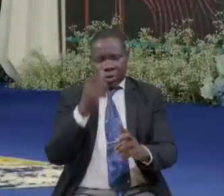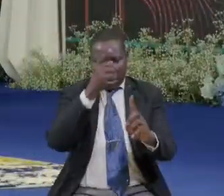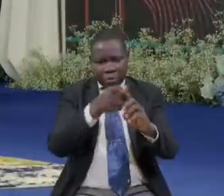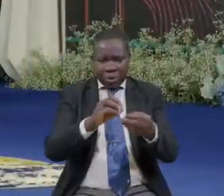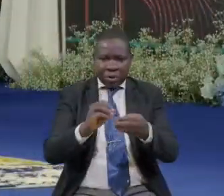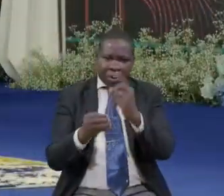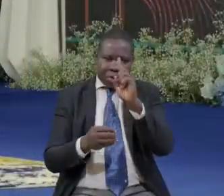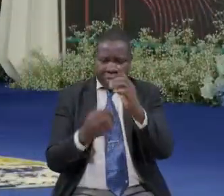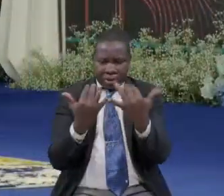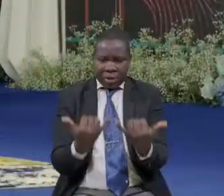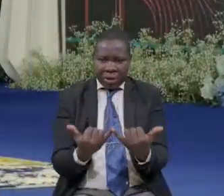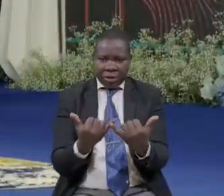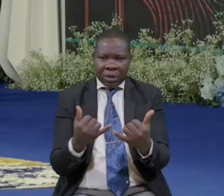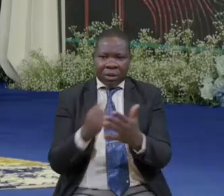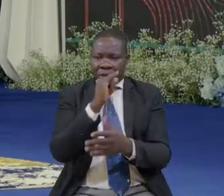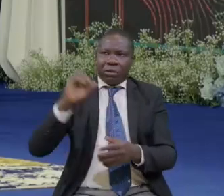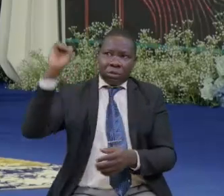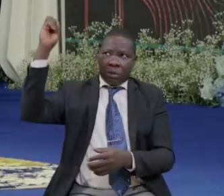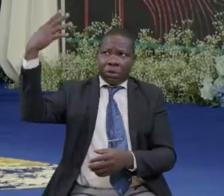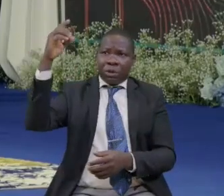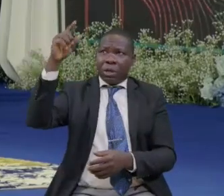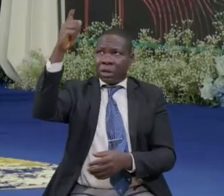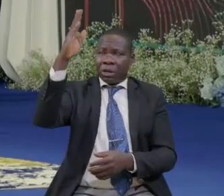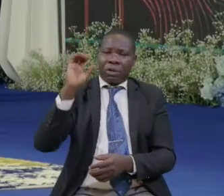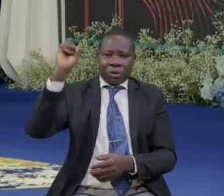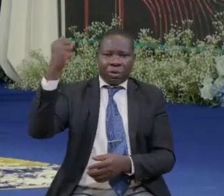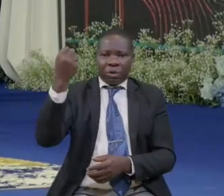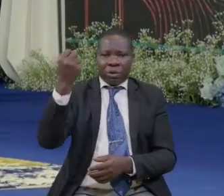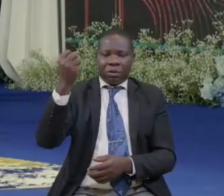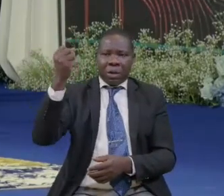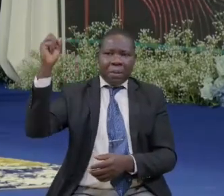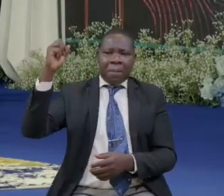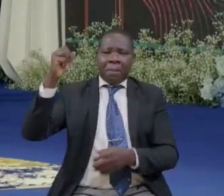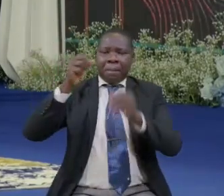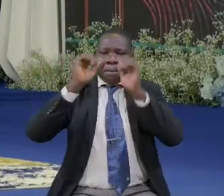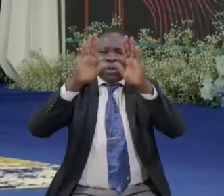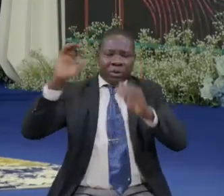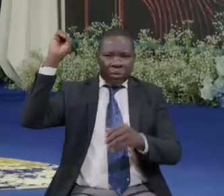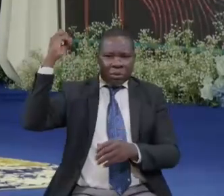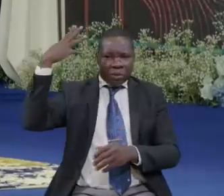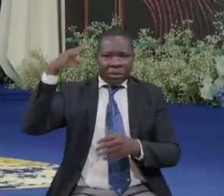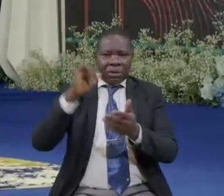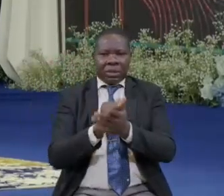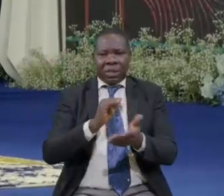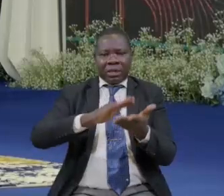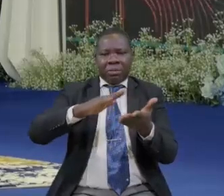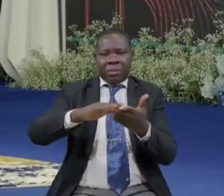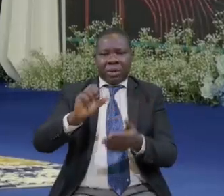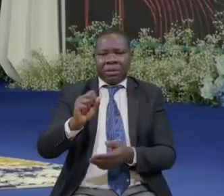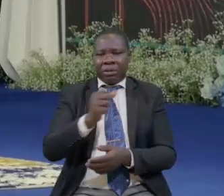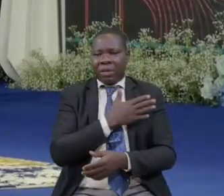is God's marvelous grace that pardons and